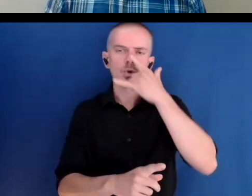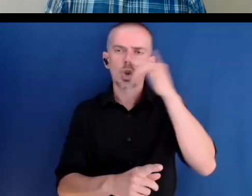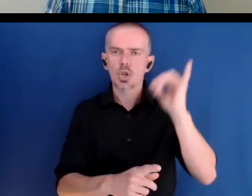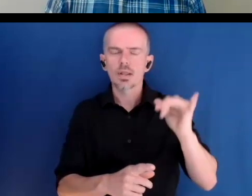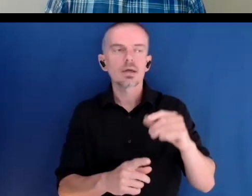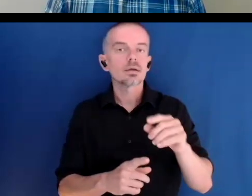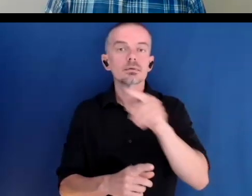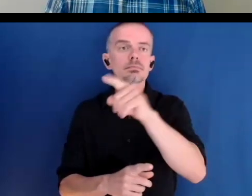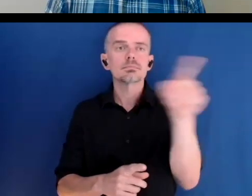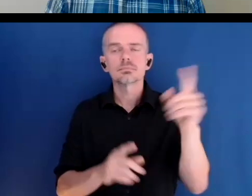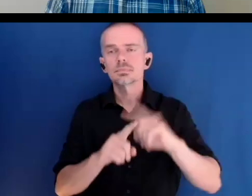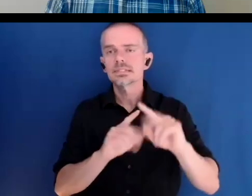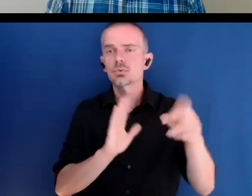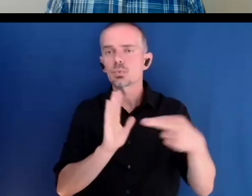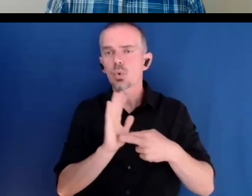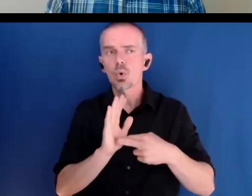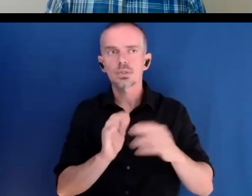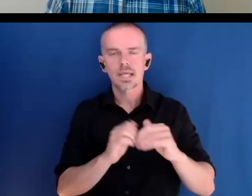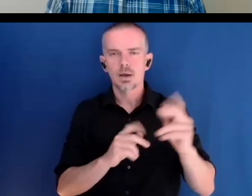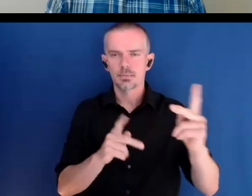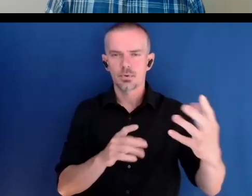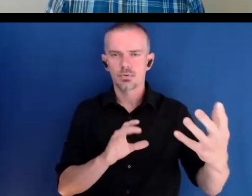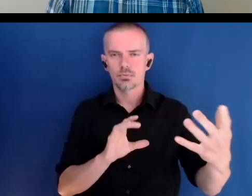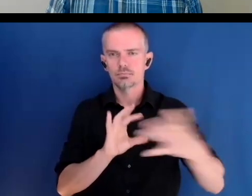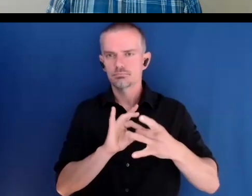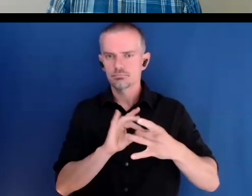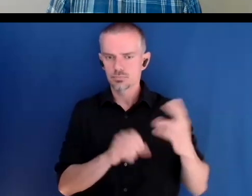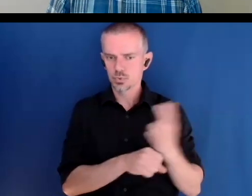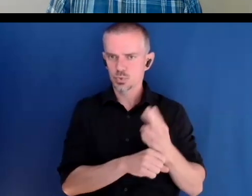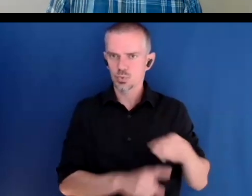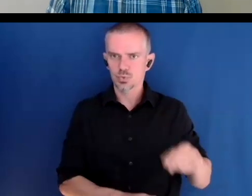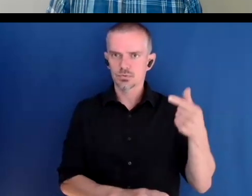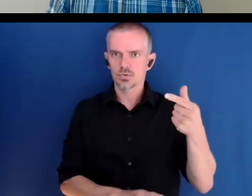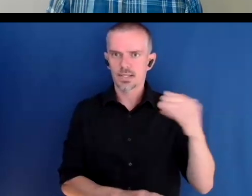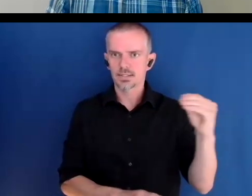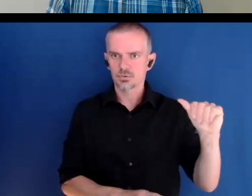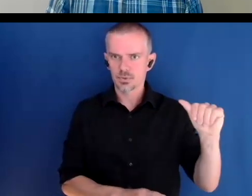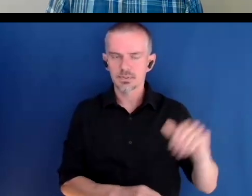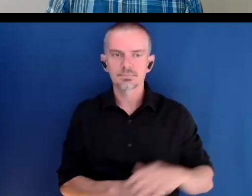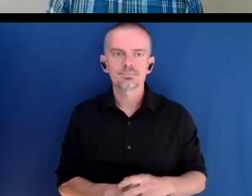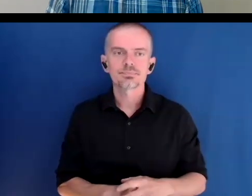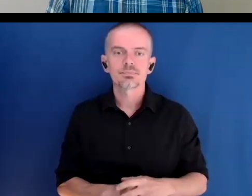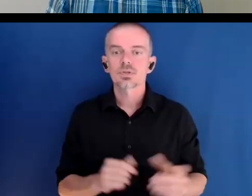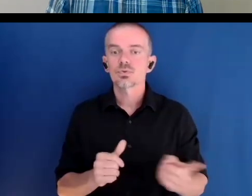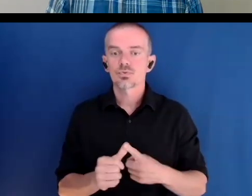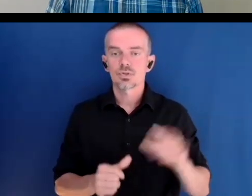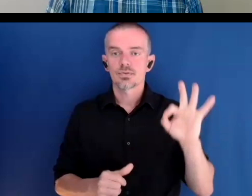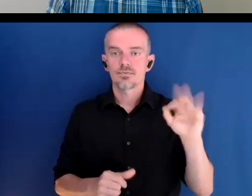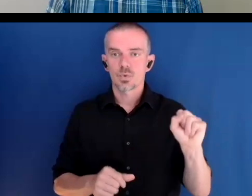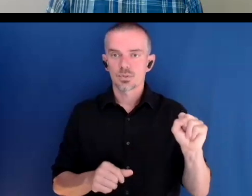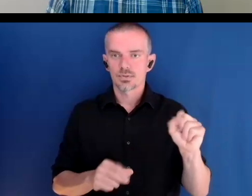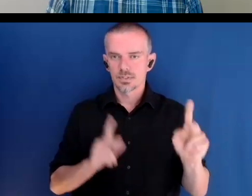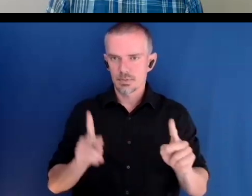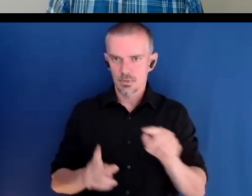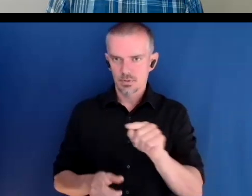who are in different roles engage with them. So we're going to start off with our Forest Service panelists.